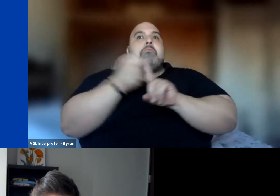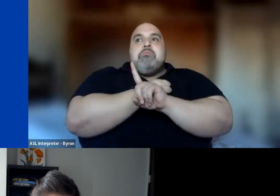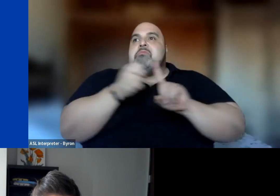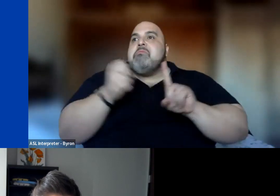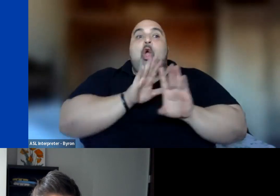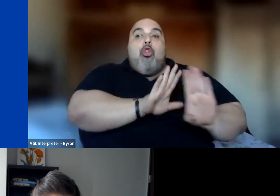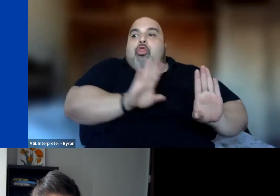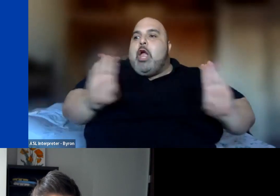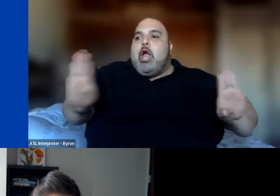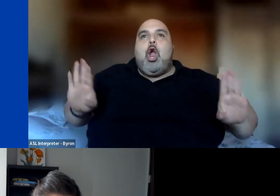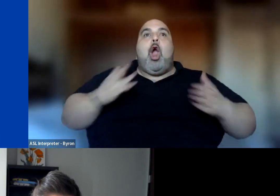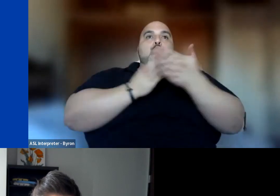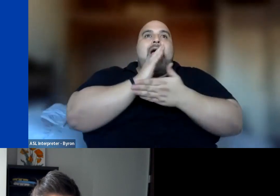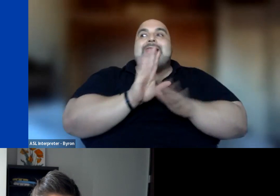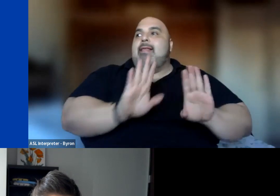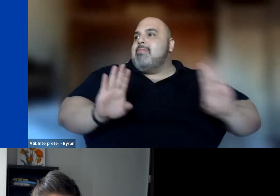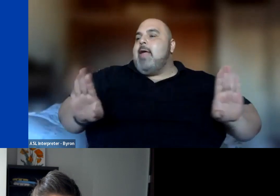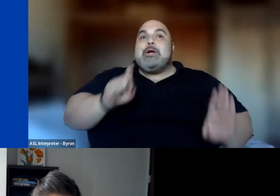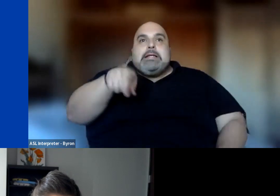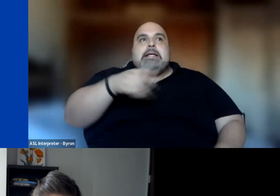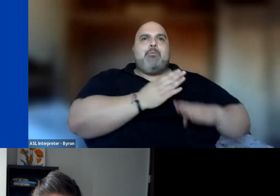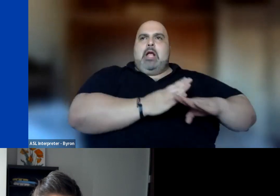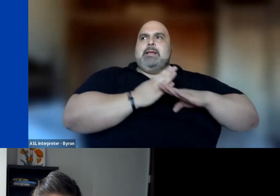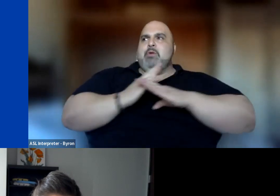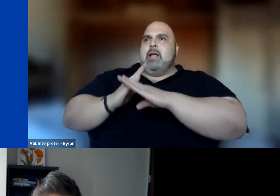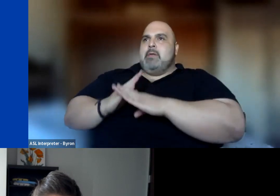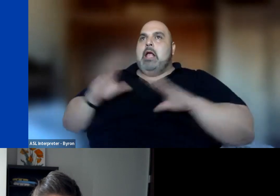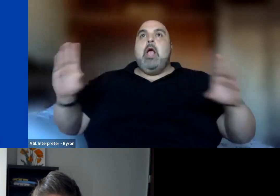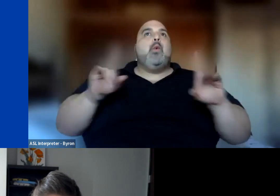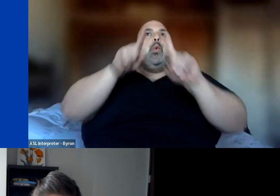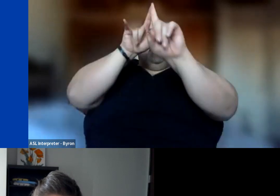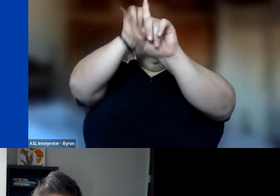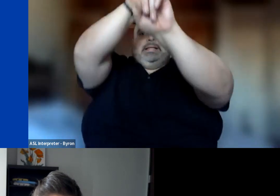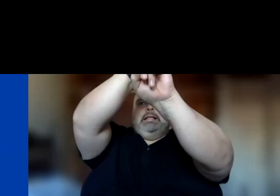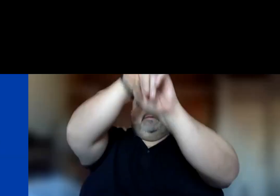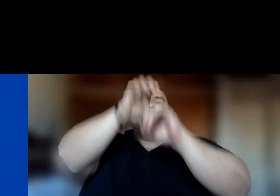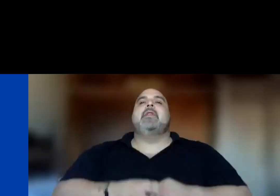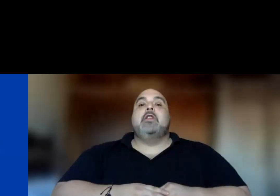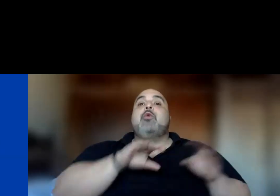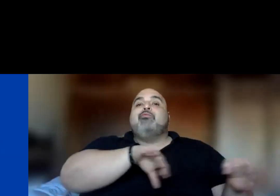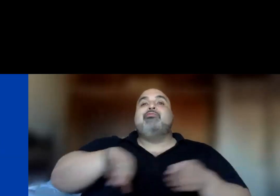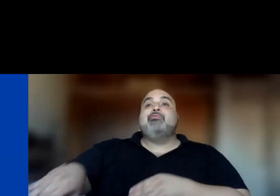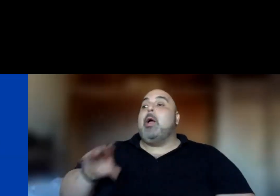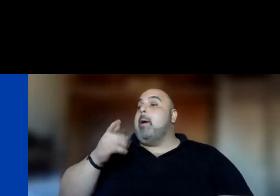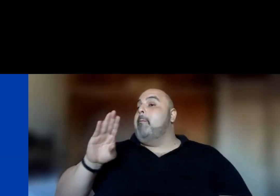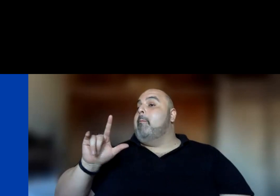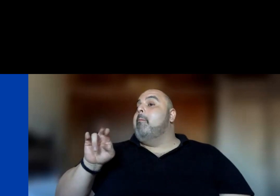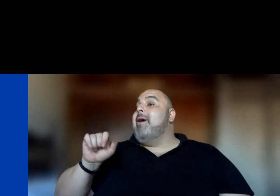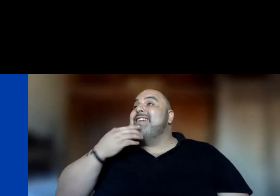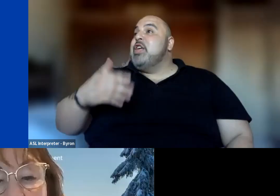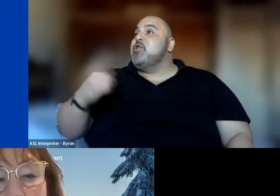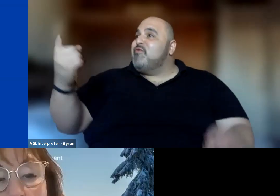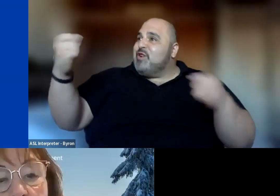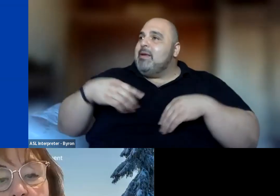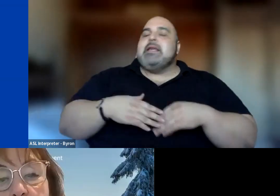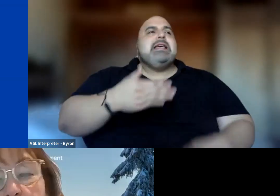protected. Of course, that's so critical. So Blanca, wonderful to have you here. Thank you. So